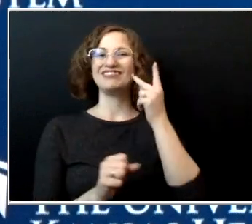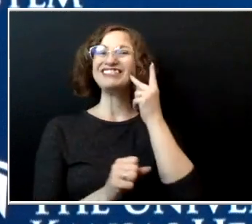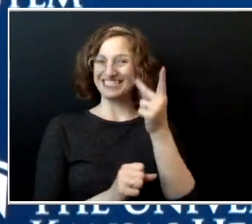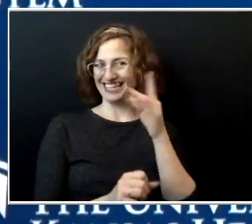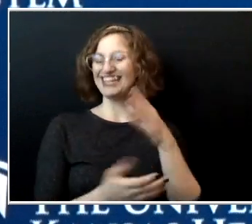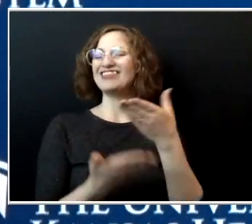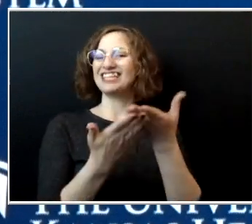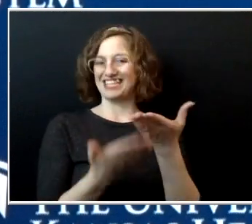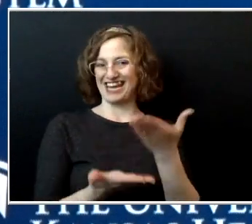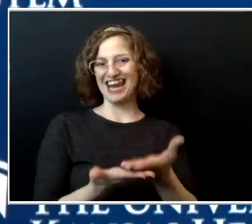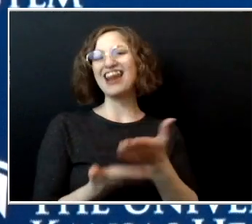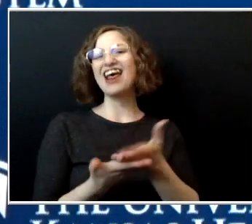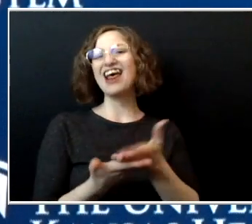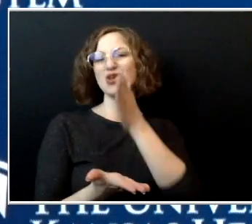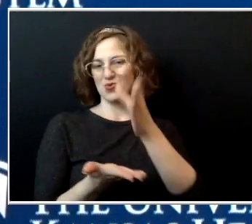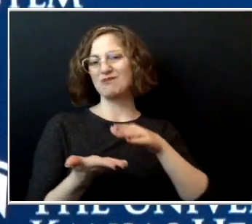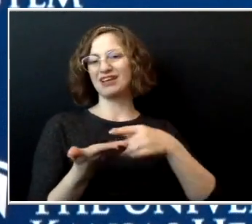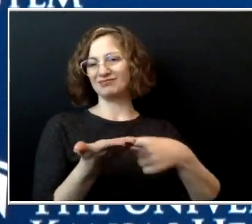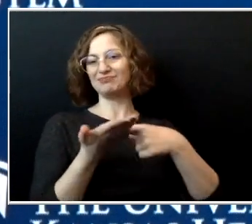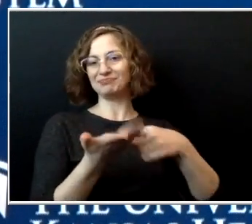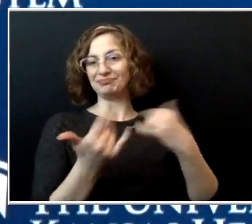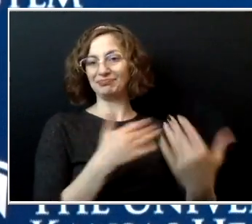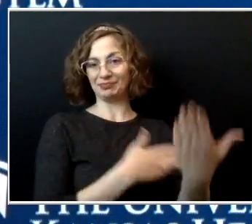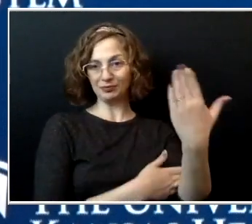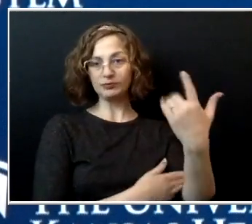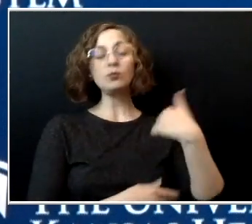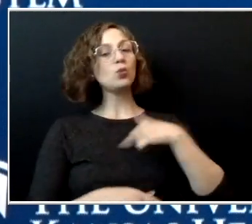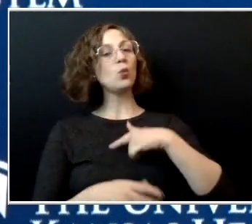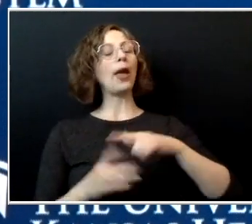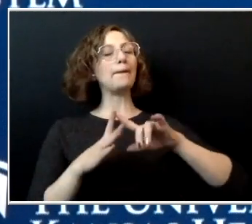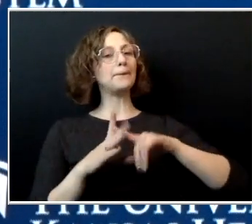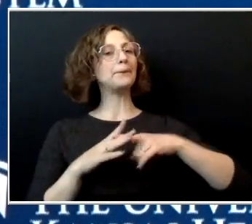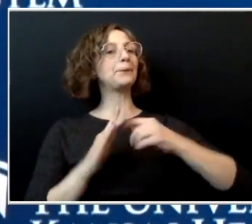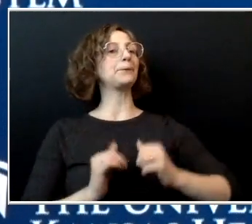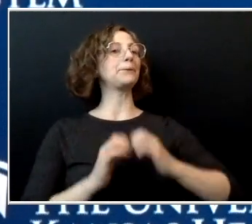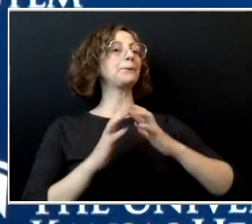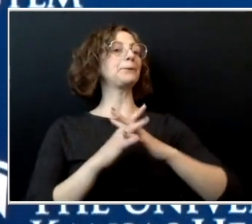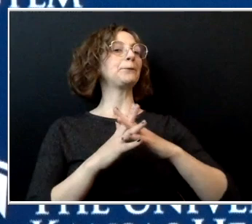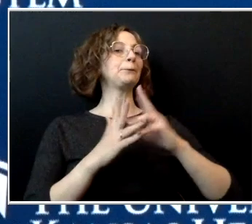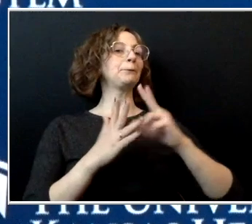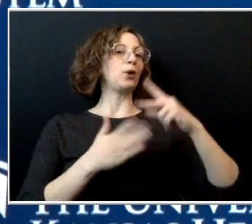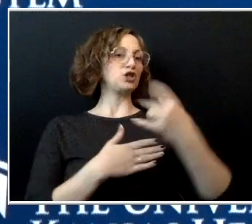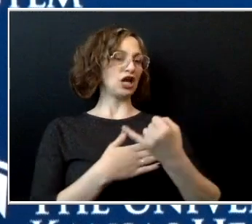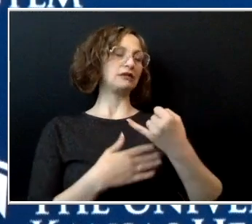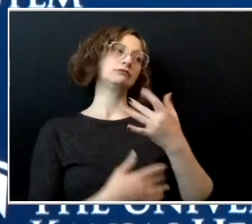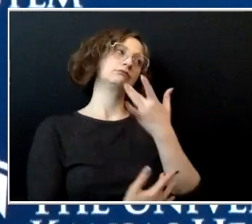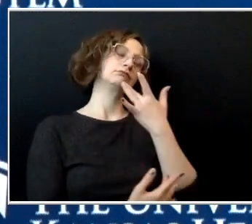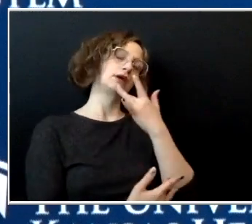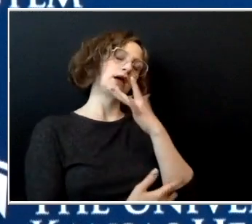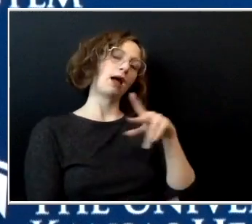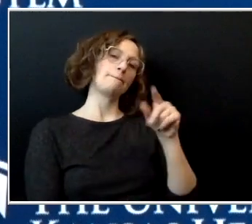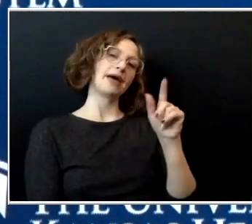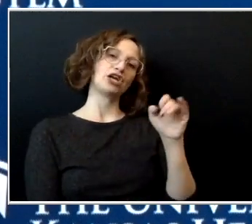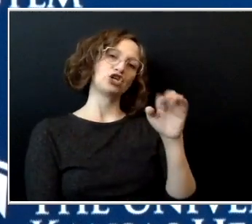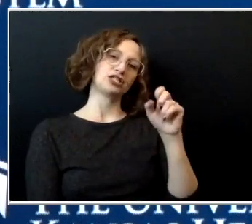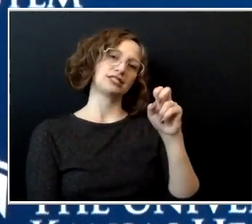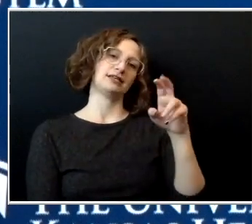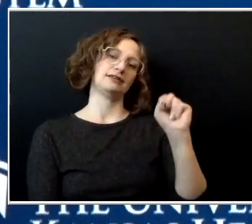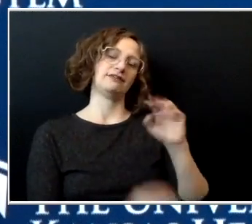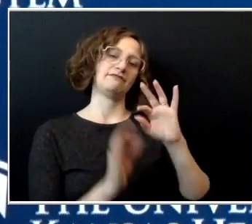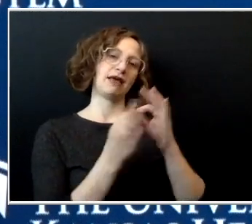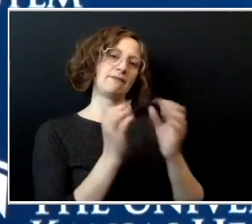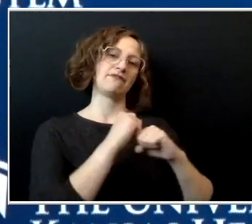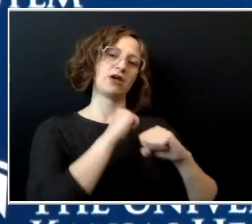morning. So we have piloted a project, and we're very fortunate to have Patterson Family Foundation funding to help us test a model of